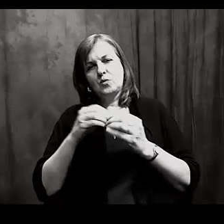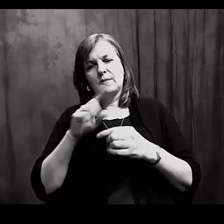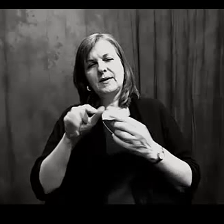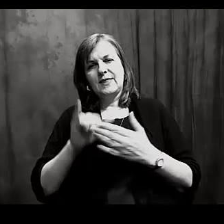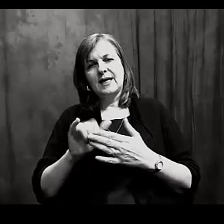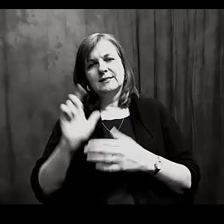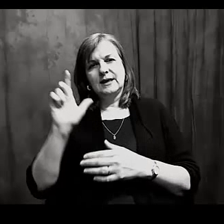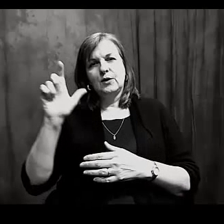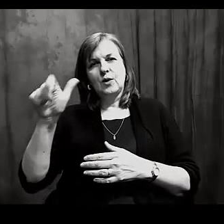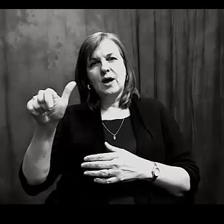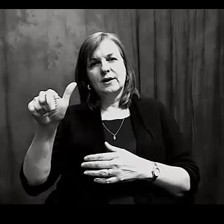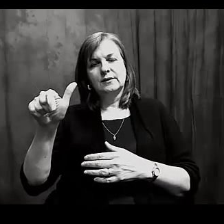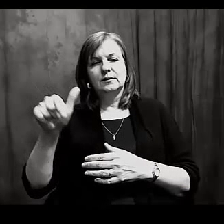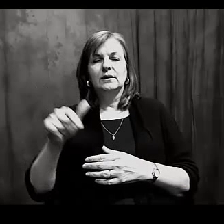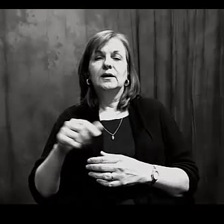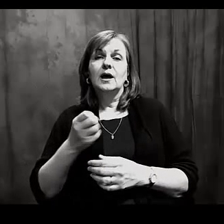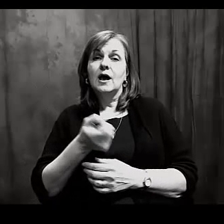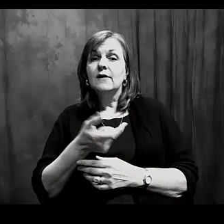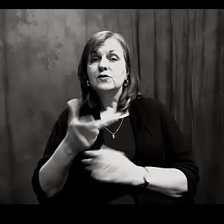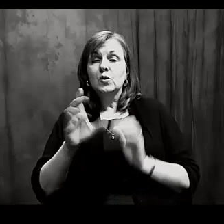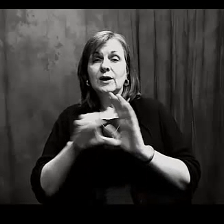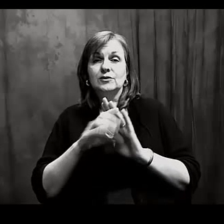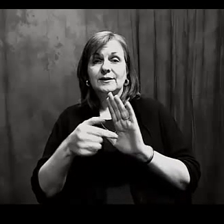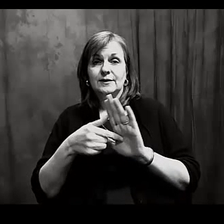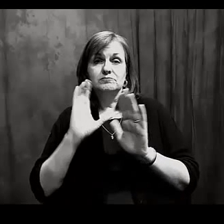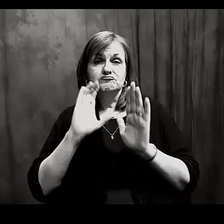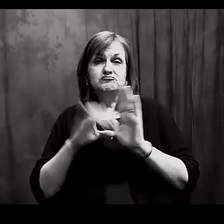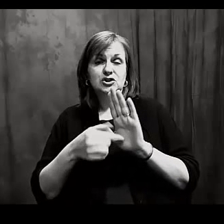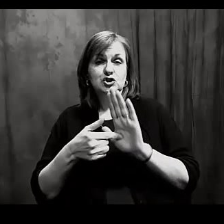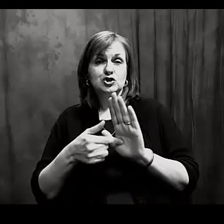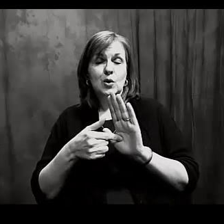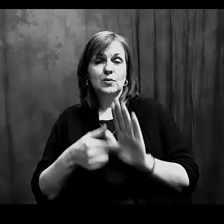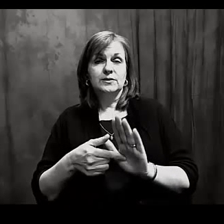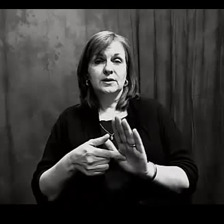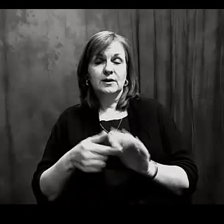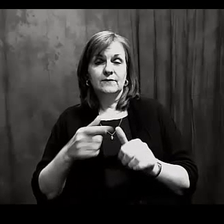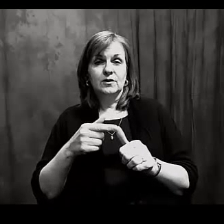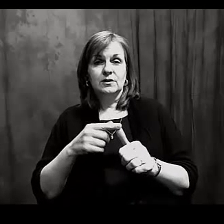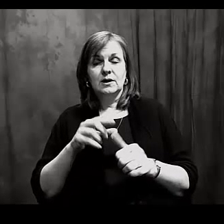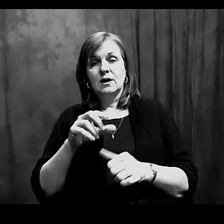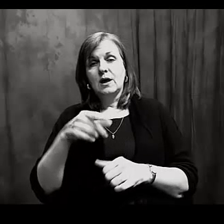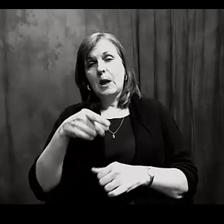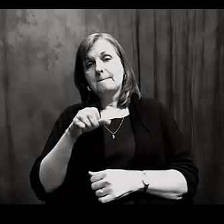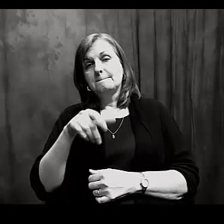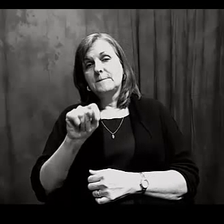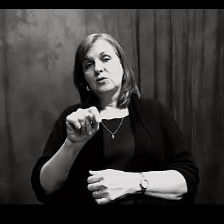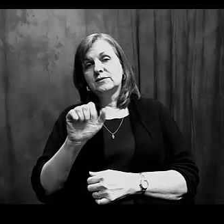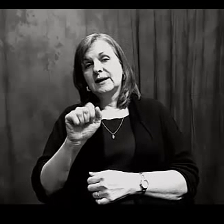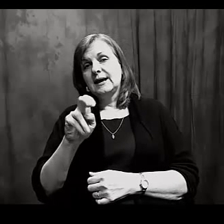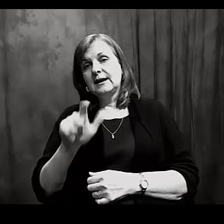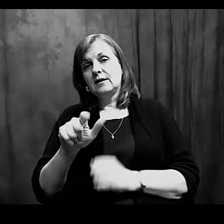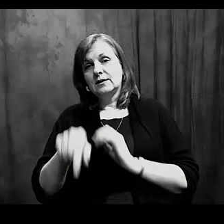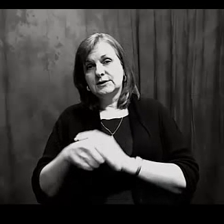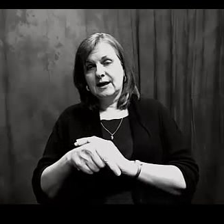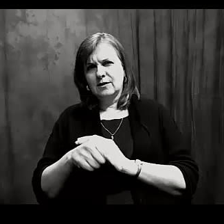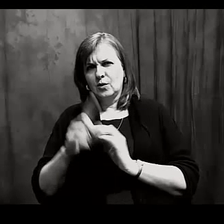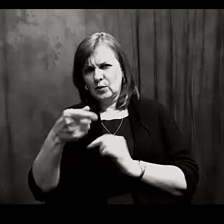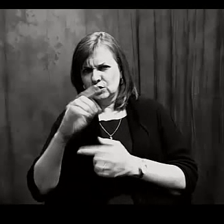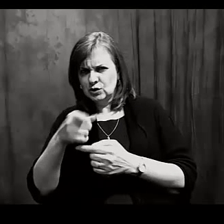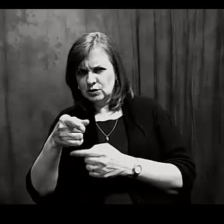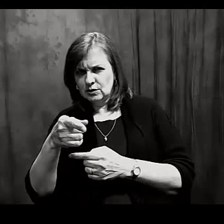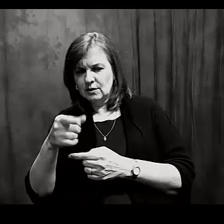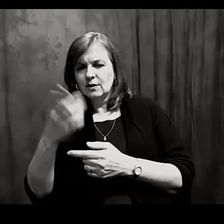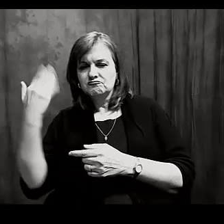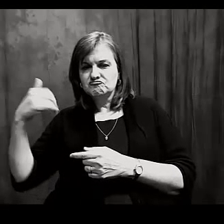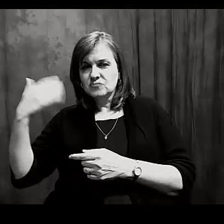idea in more detail later on. A couple of characteristics they point out to you here are a postanal tail. You had a